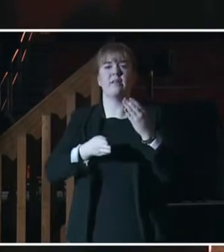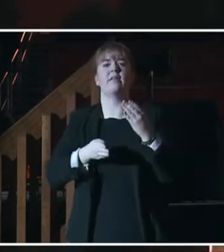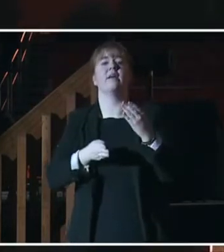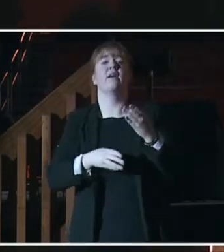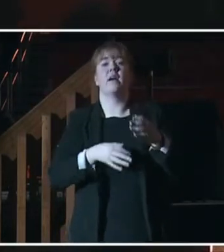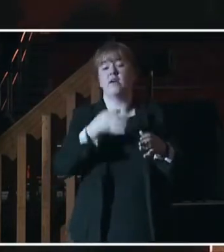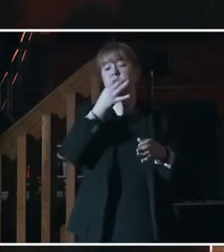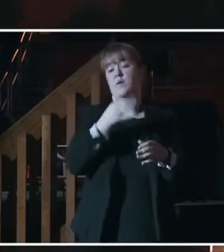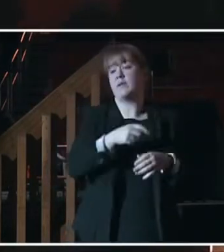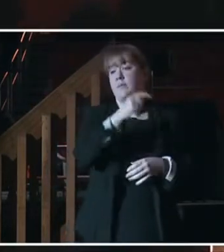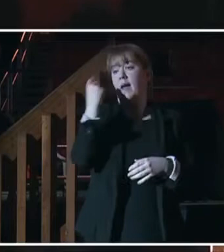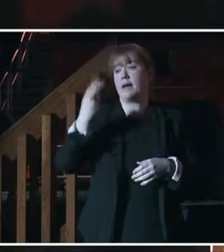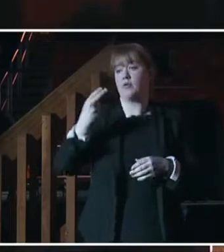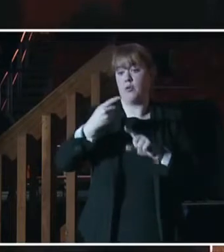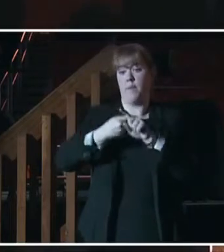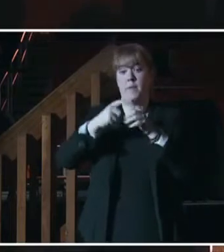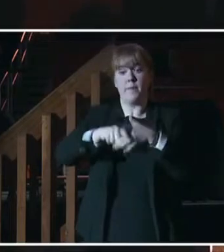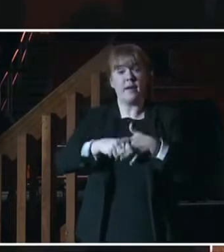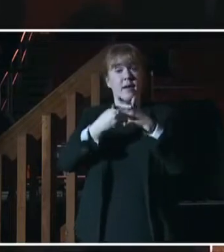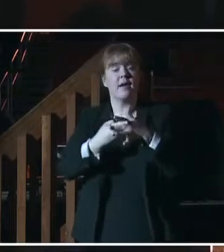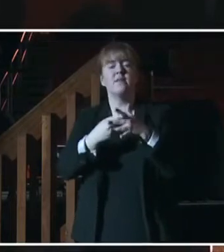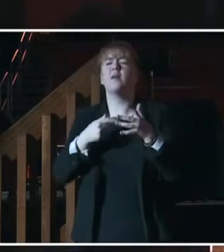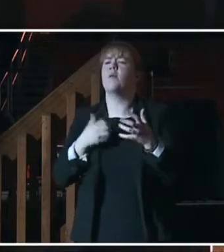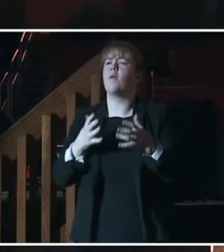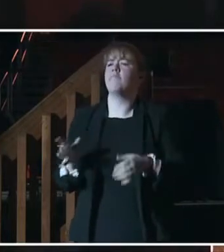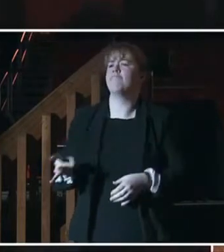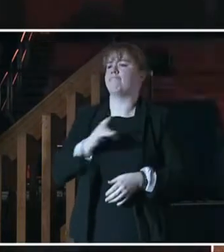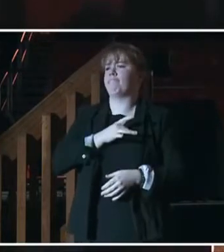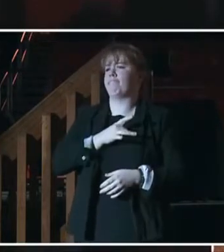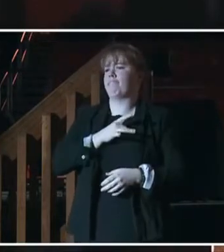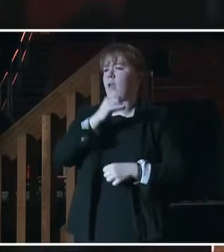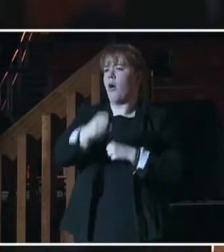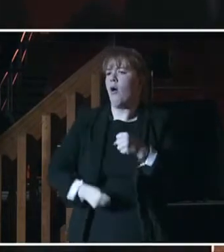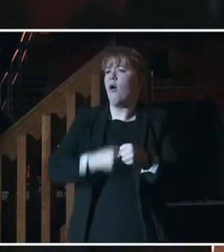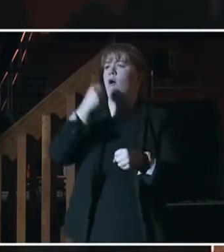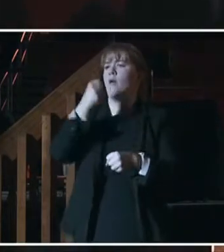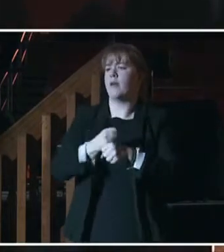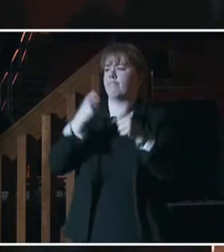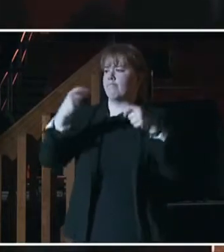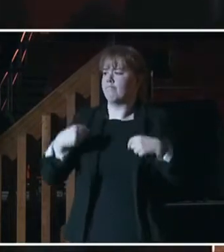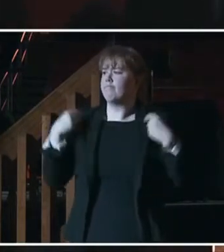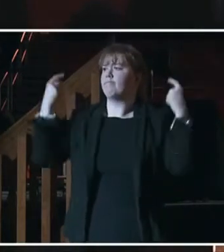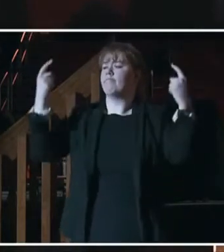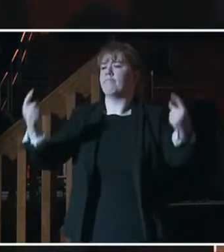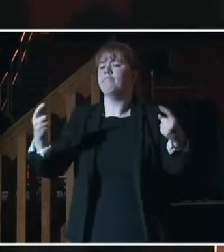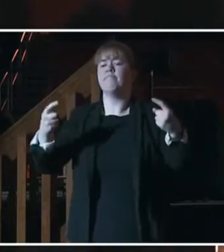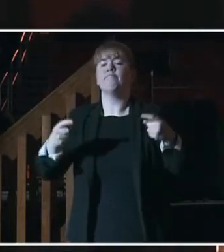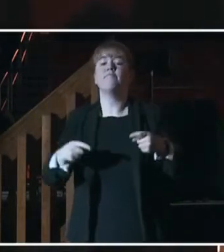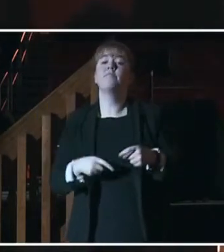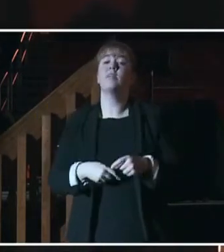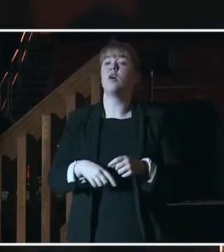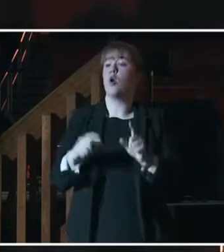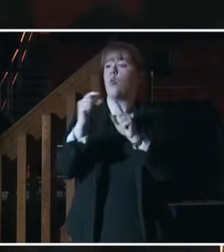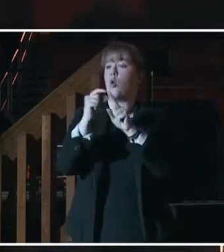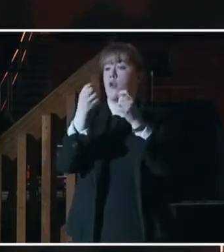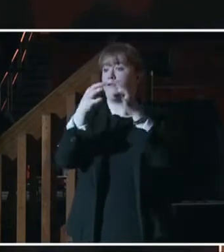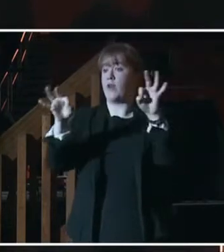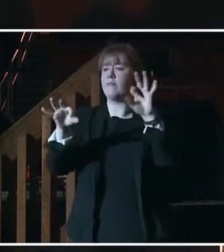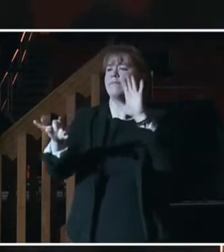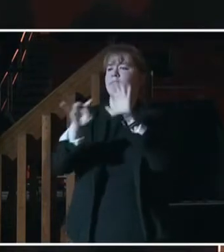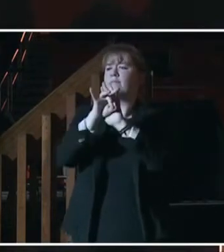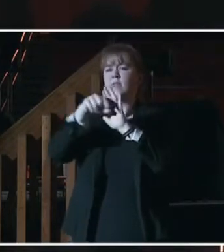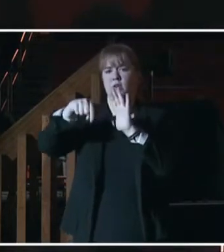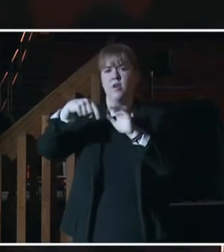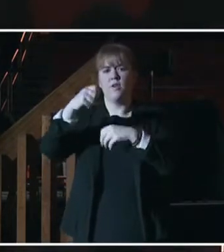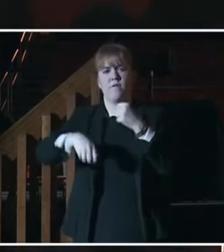begins, but I want to keep it with me all year long. I chose the word freedom as my word for this